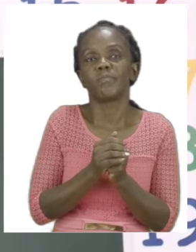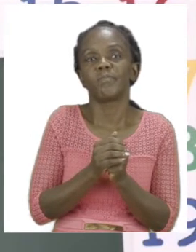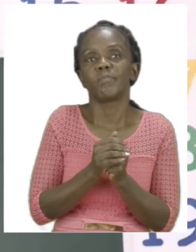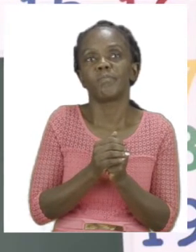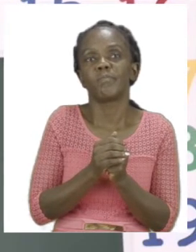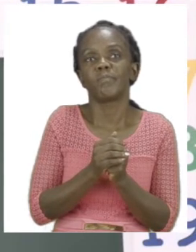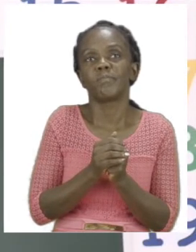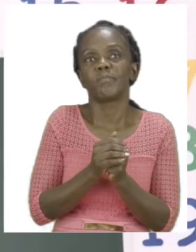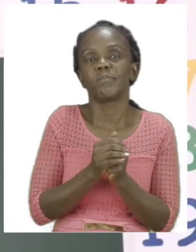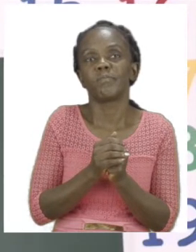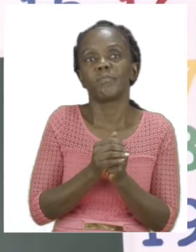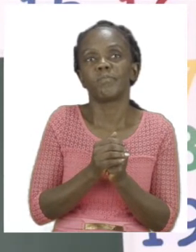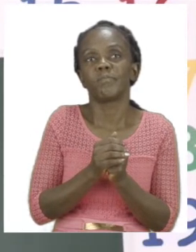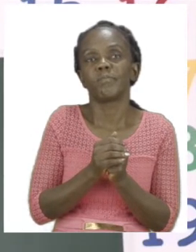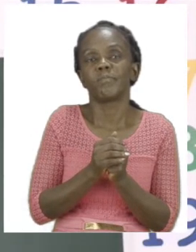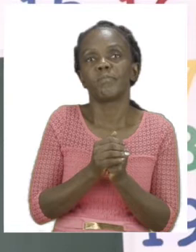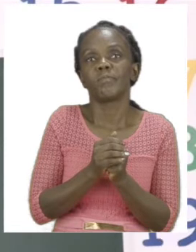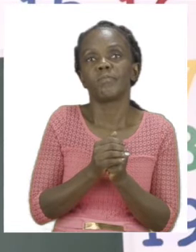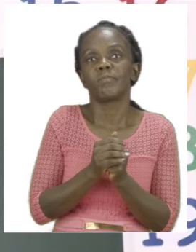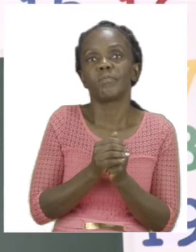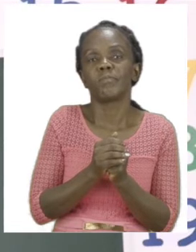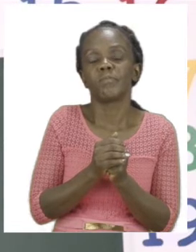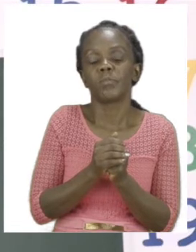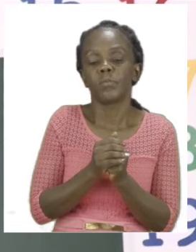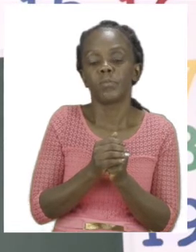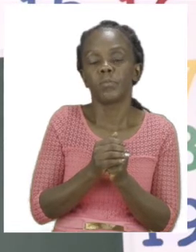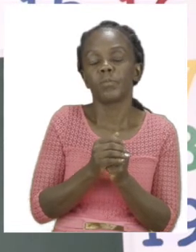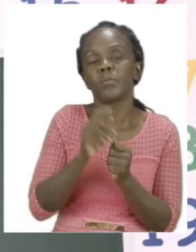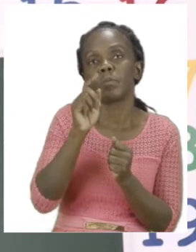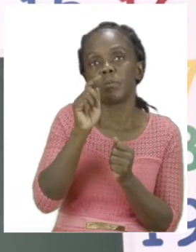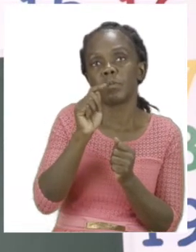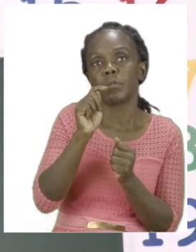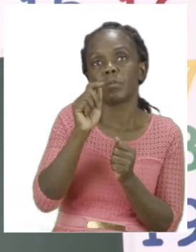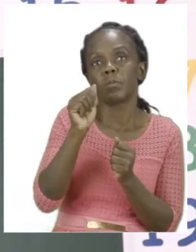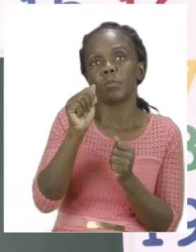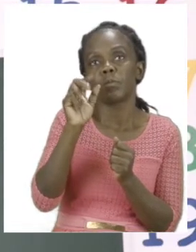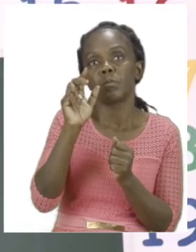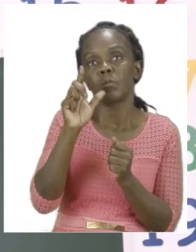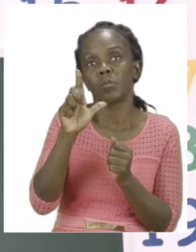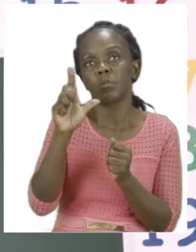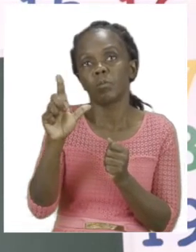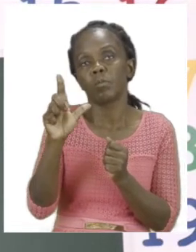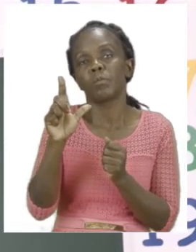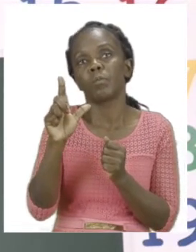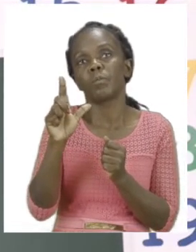you can draw where it says tall, you can draw father.